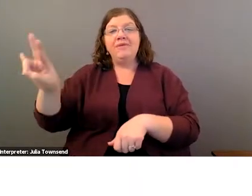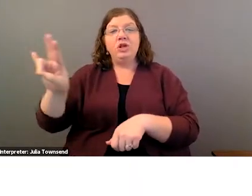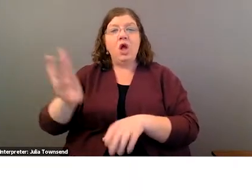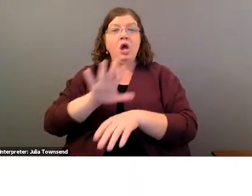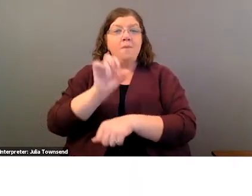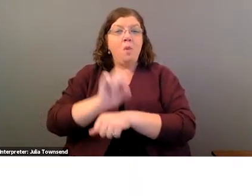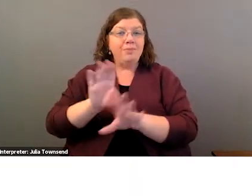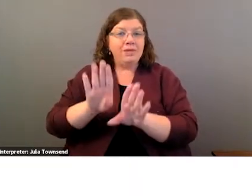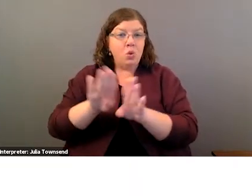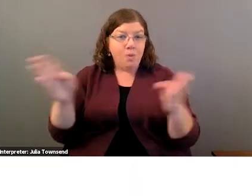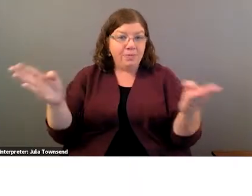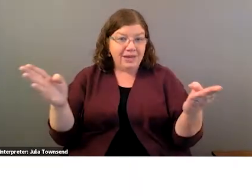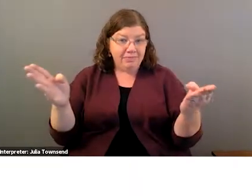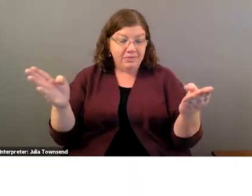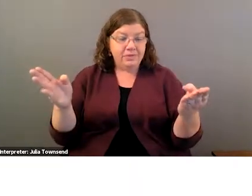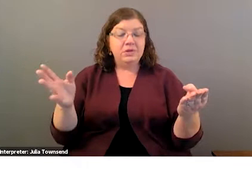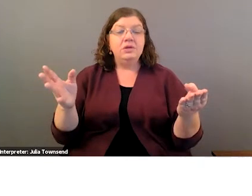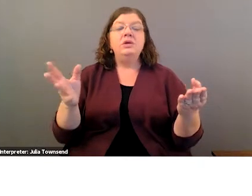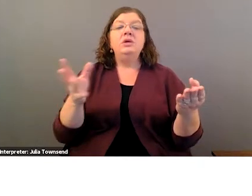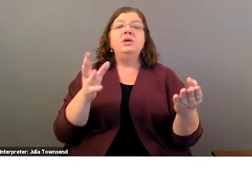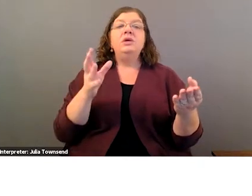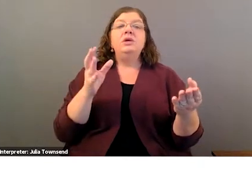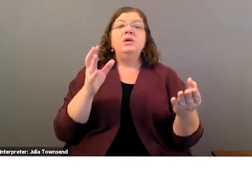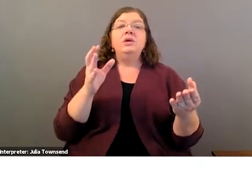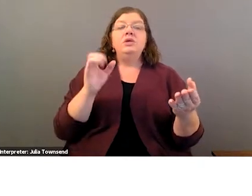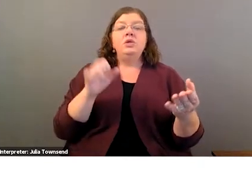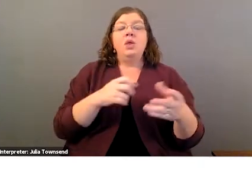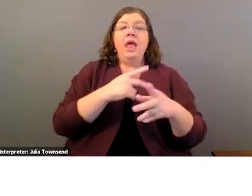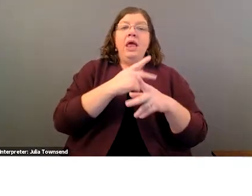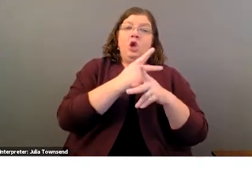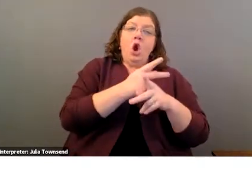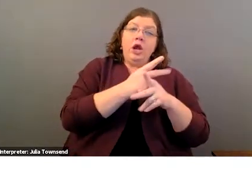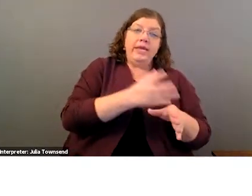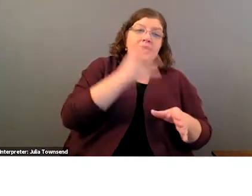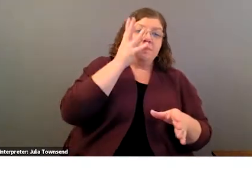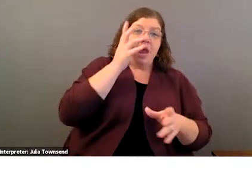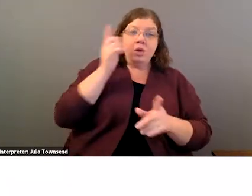opened up so that parents and guardians can take their